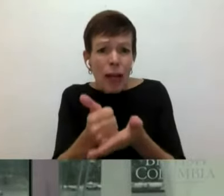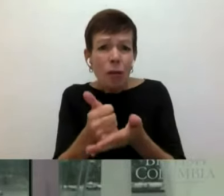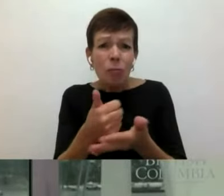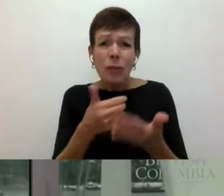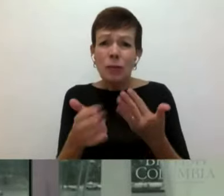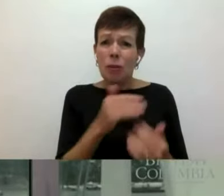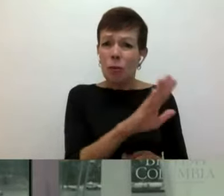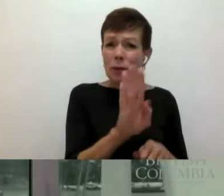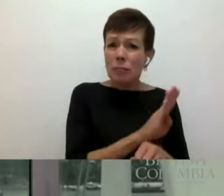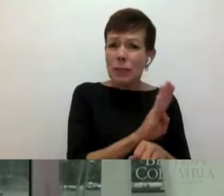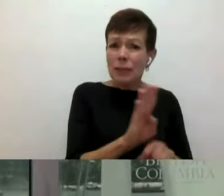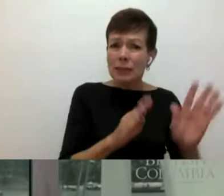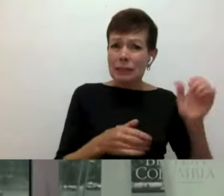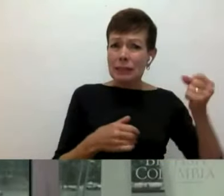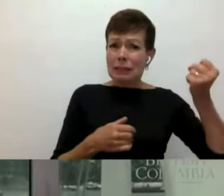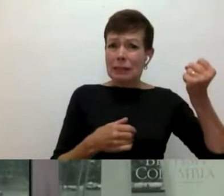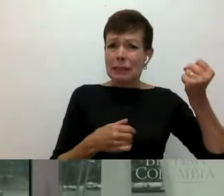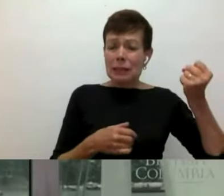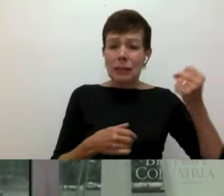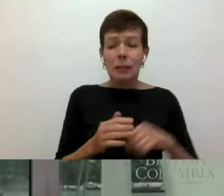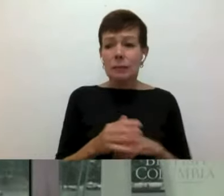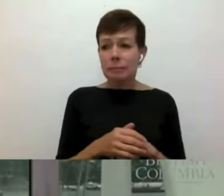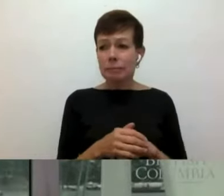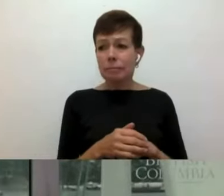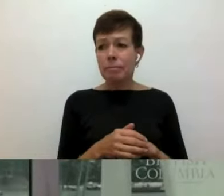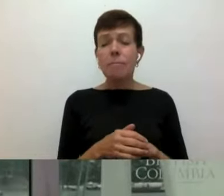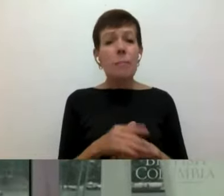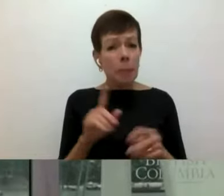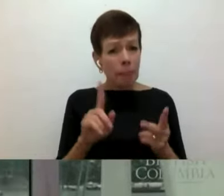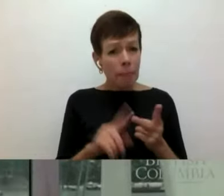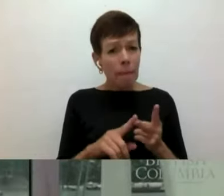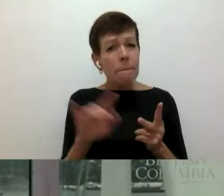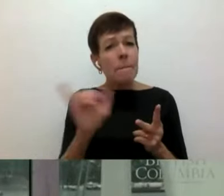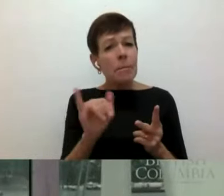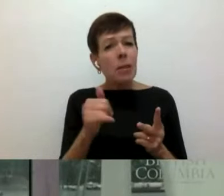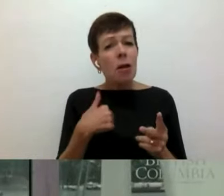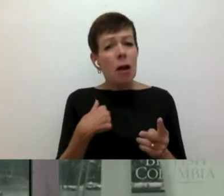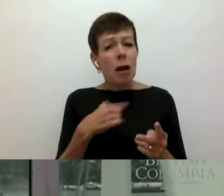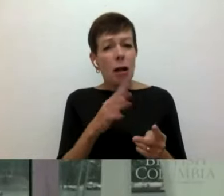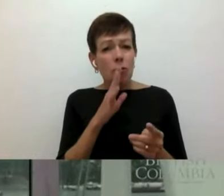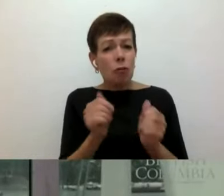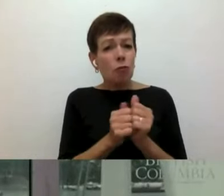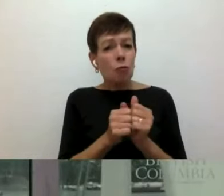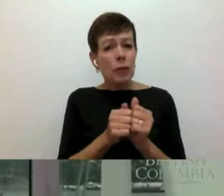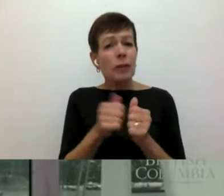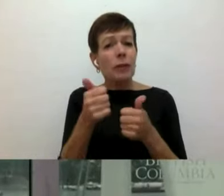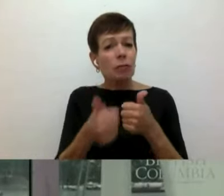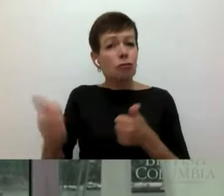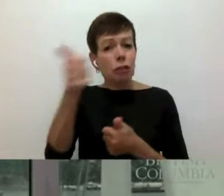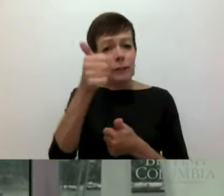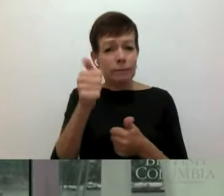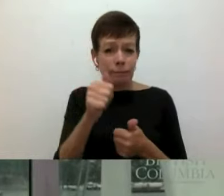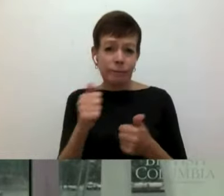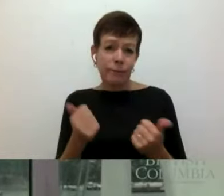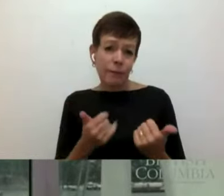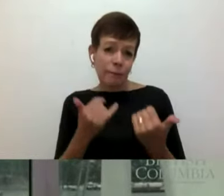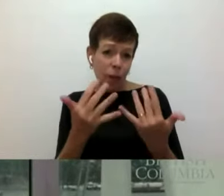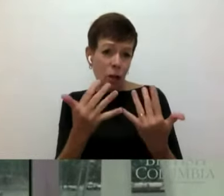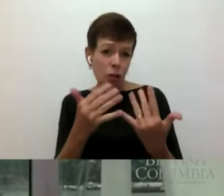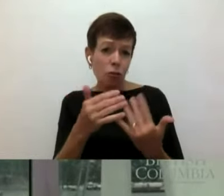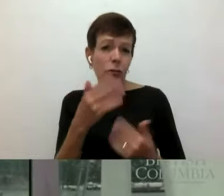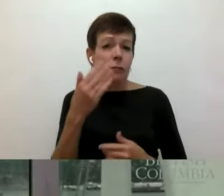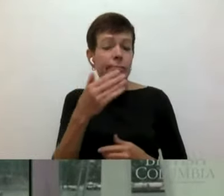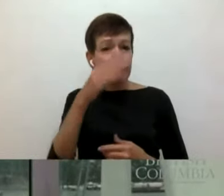help out, notwithstanding his own personal troubles. And I also chatted with the fire chief